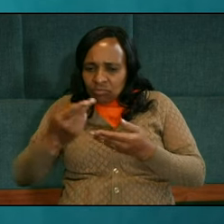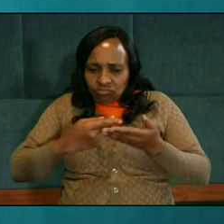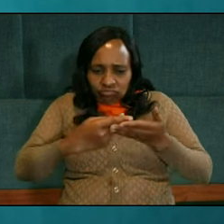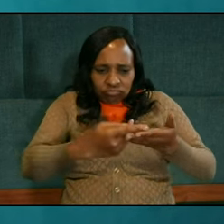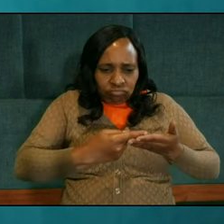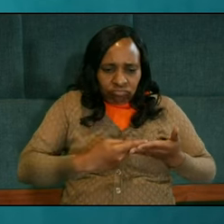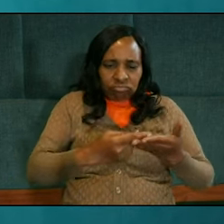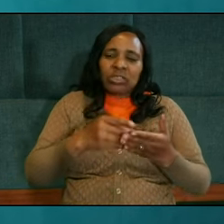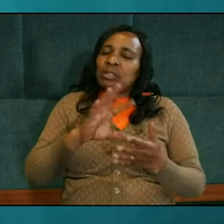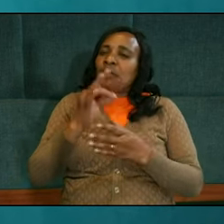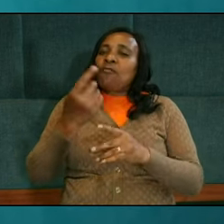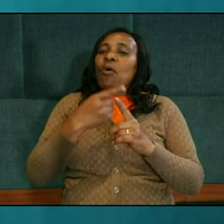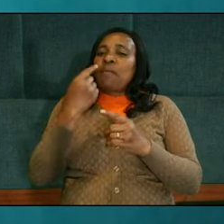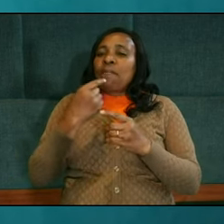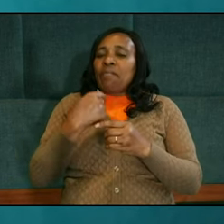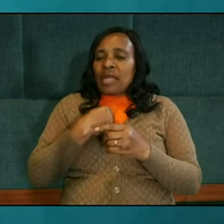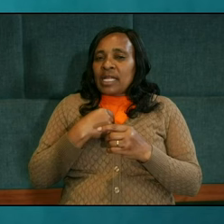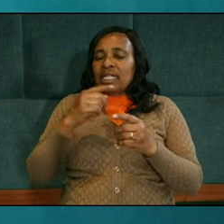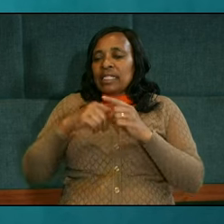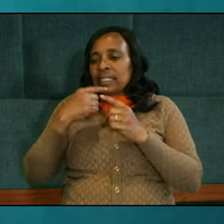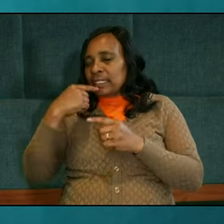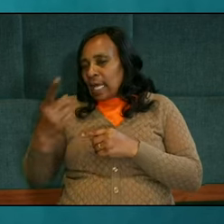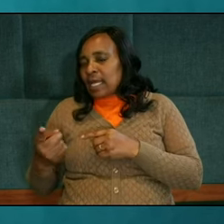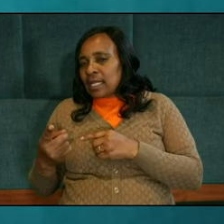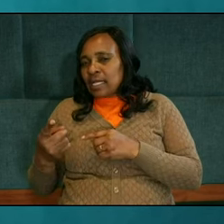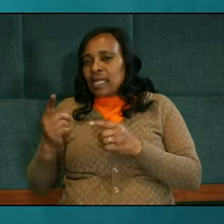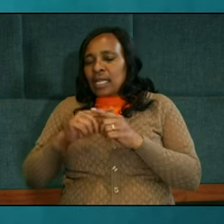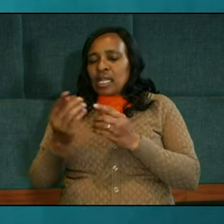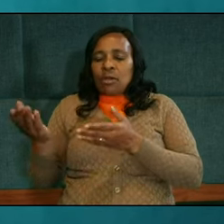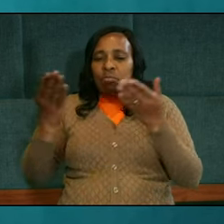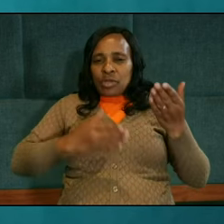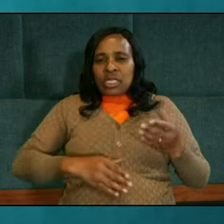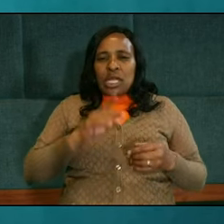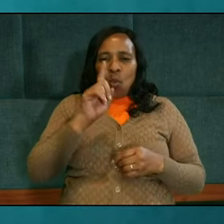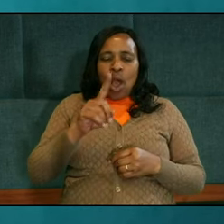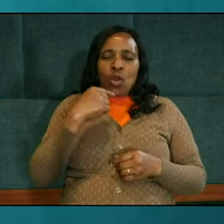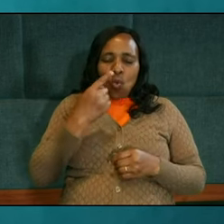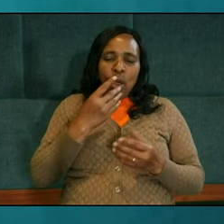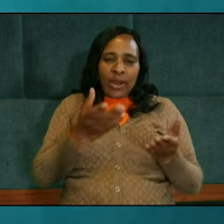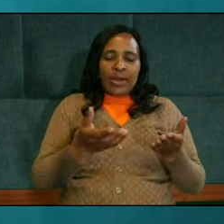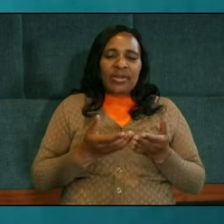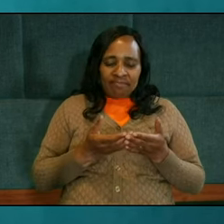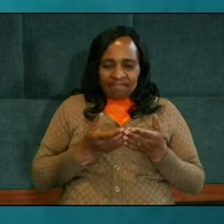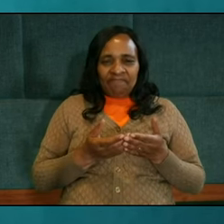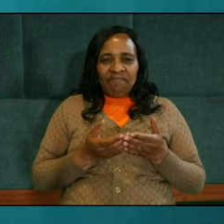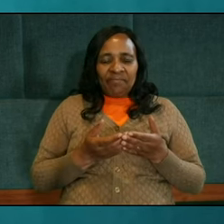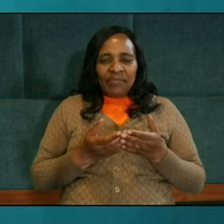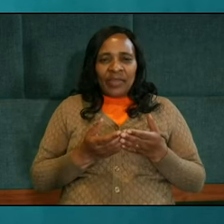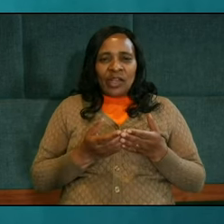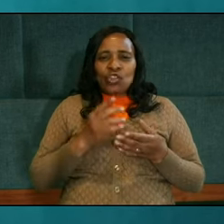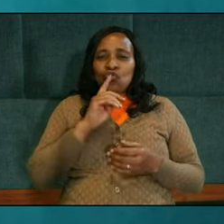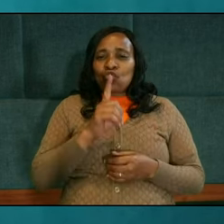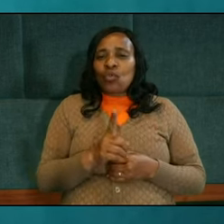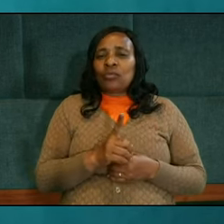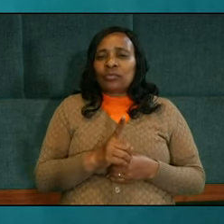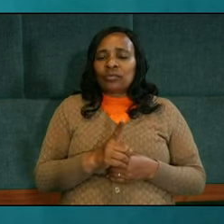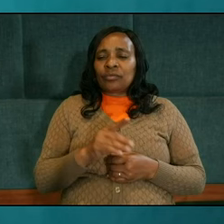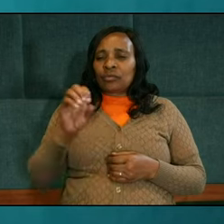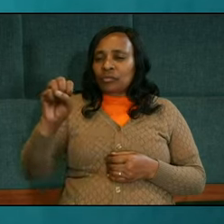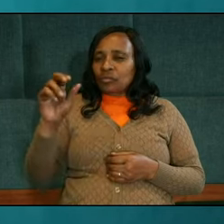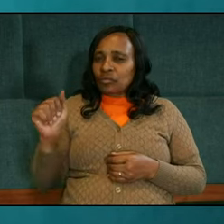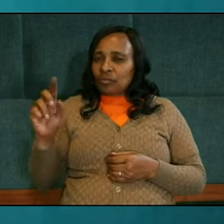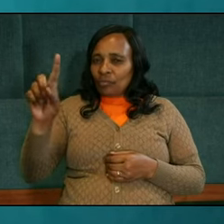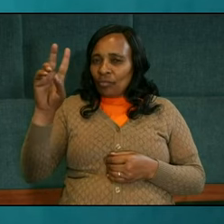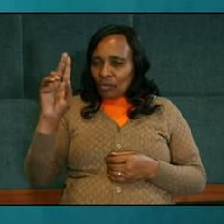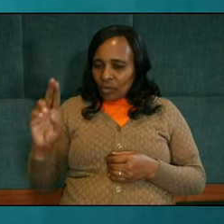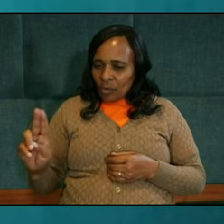he said, and bring up for me the one I name. So Saul went visited